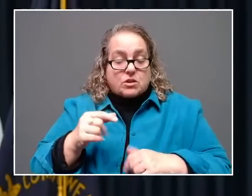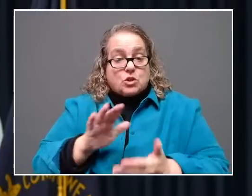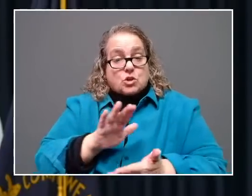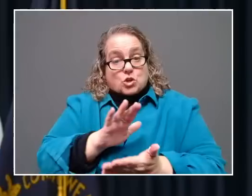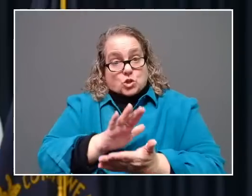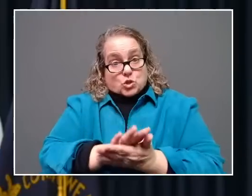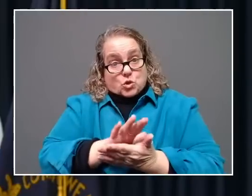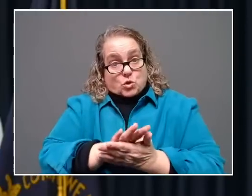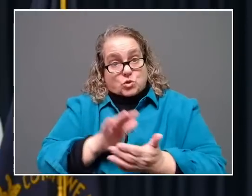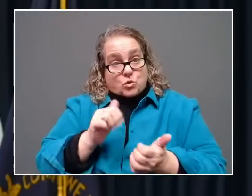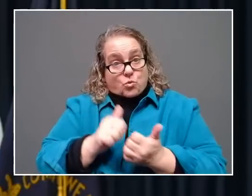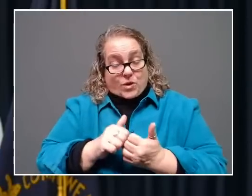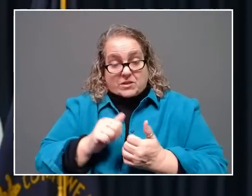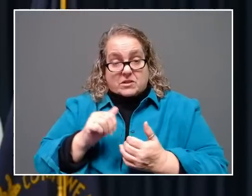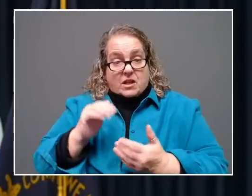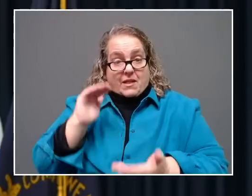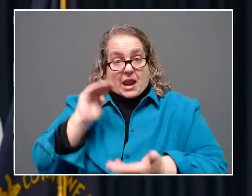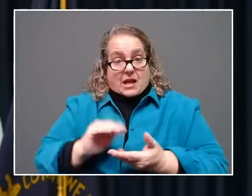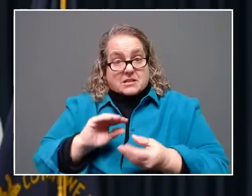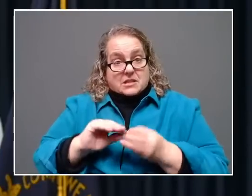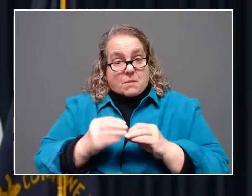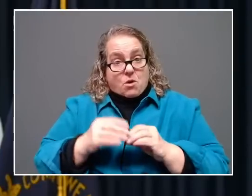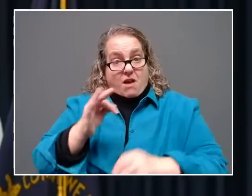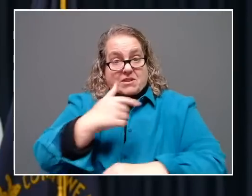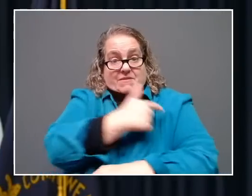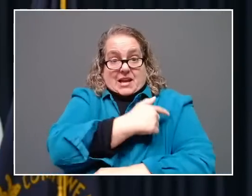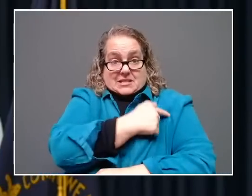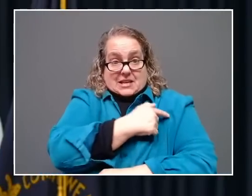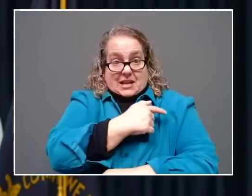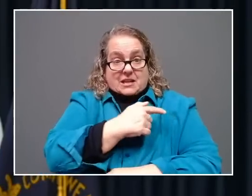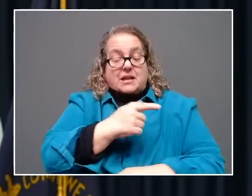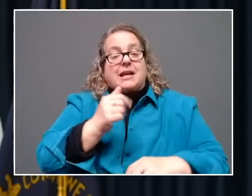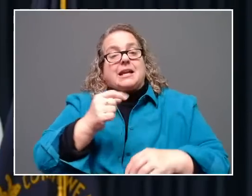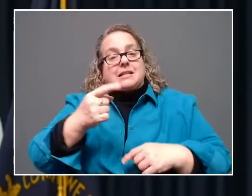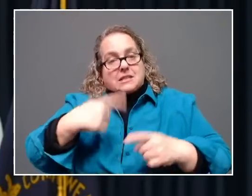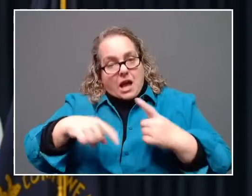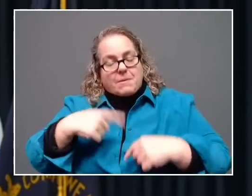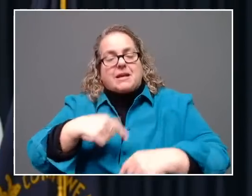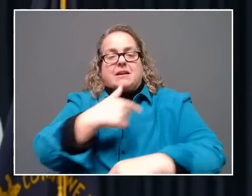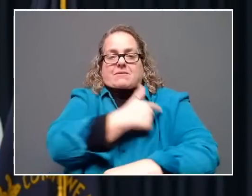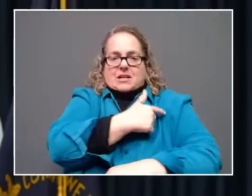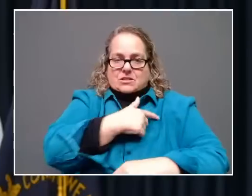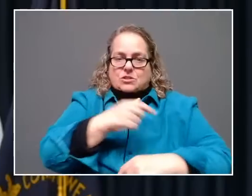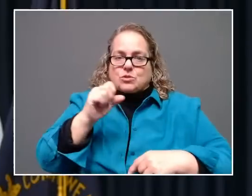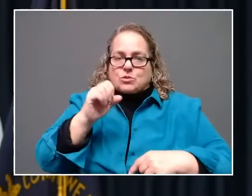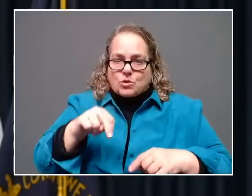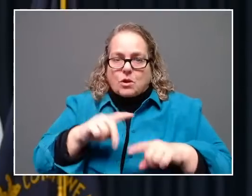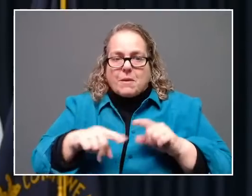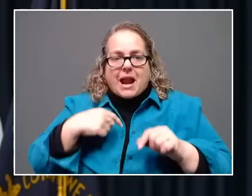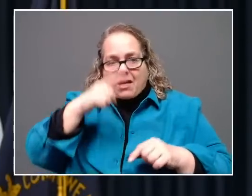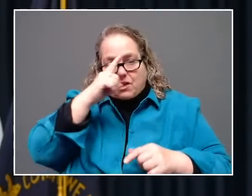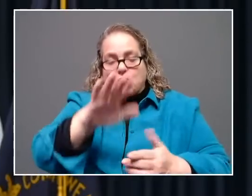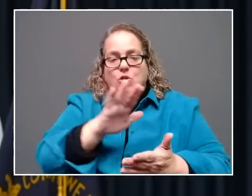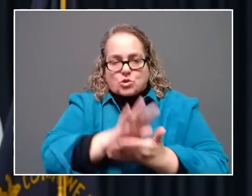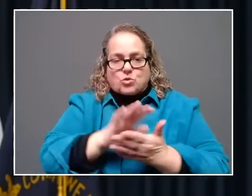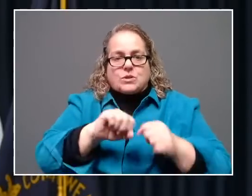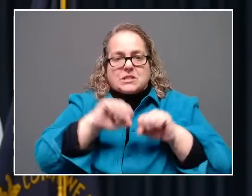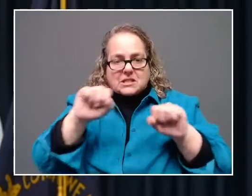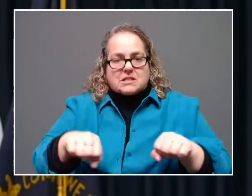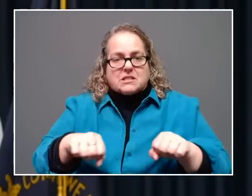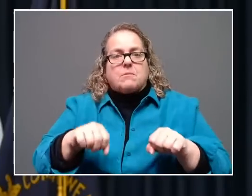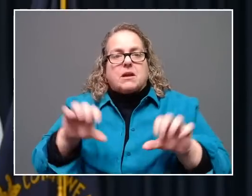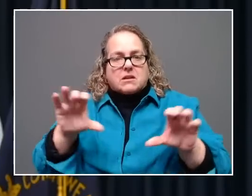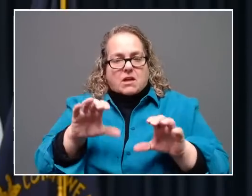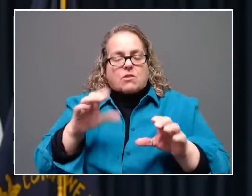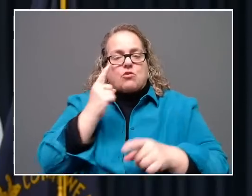vaccinated individuals, but it's coming, and it's coming soon. And I believe your school system will have done the right thing to get to the safest